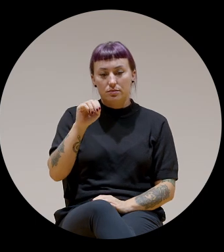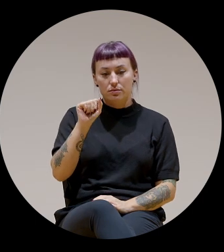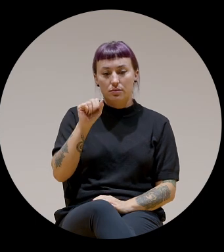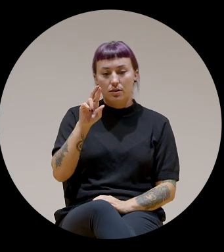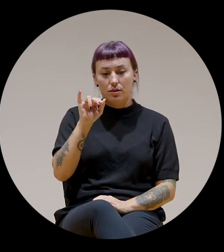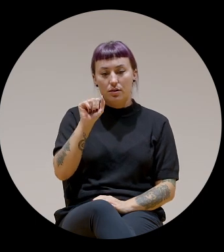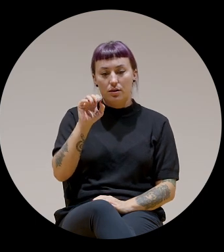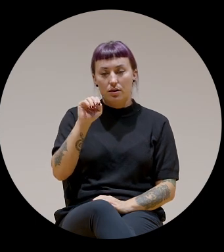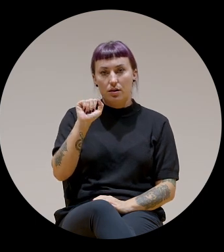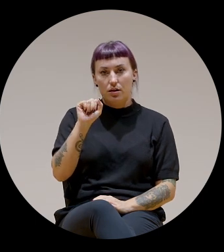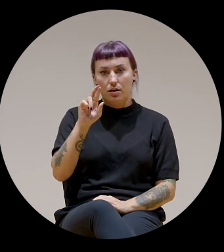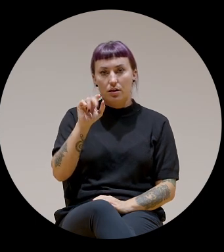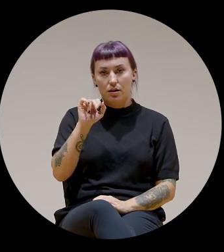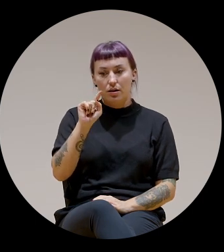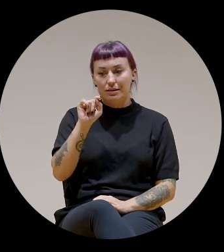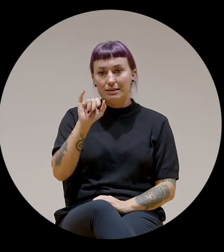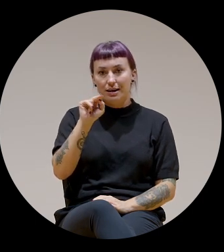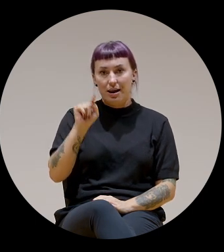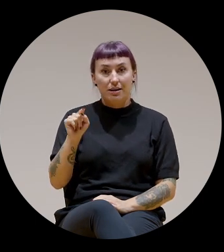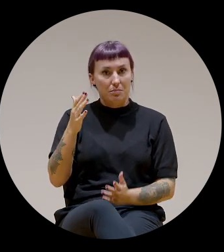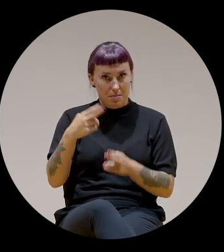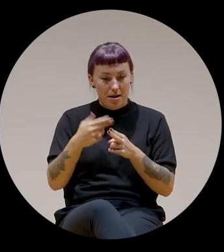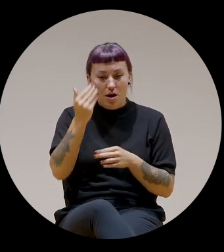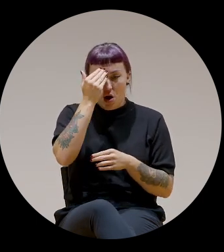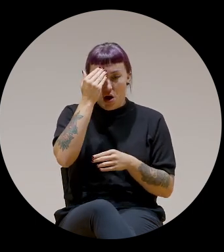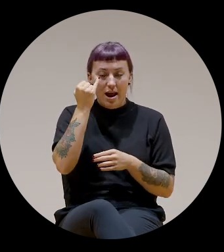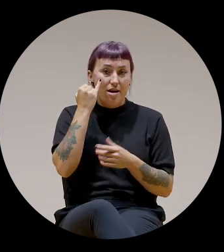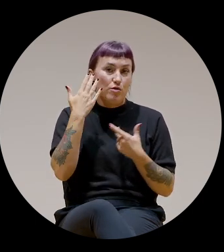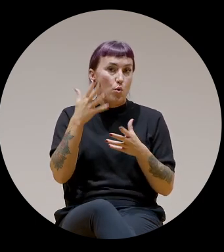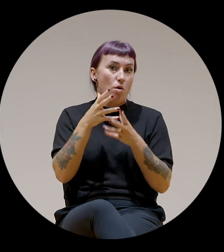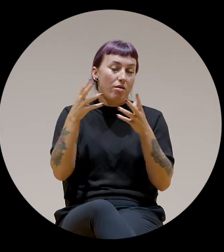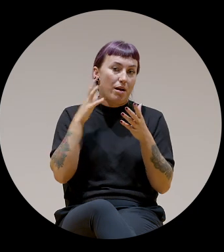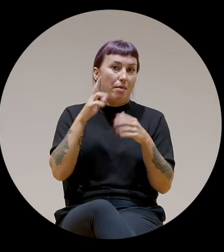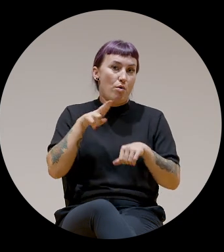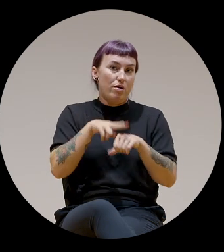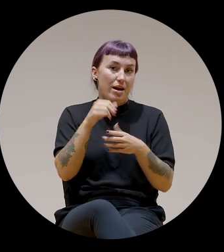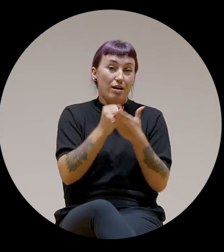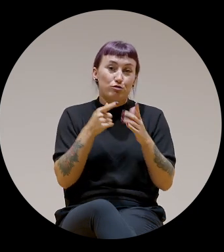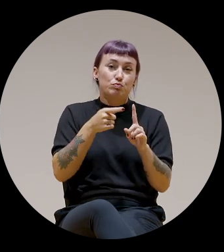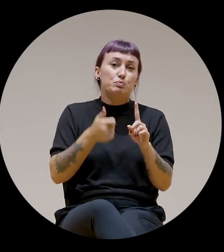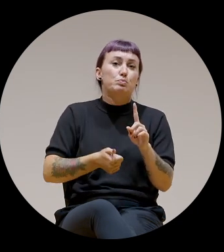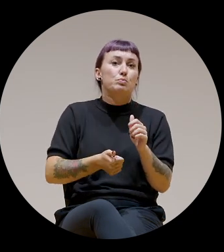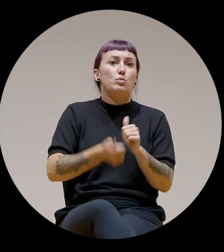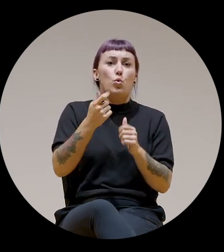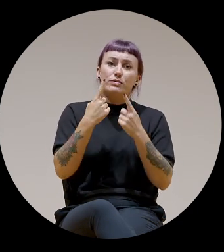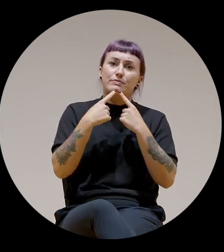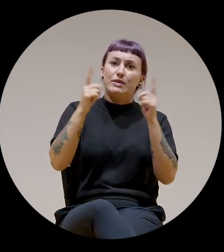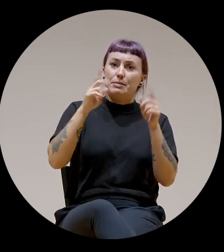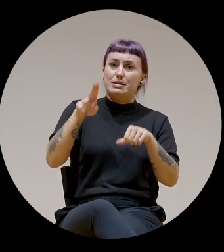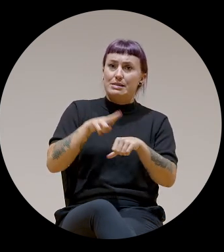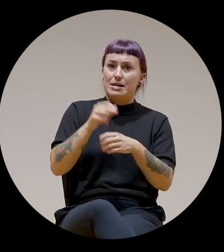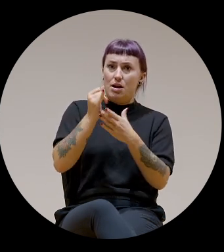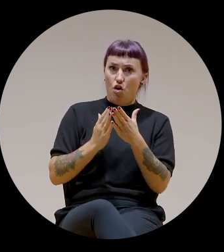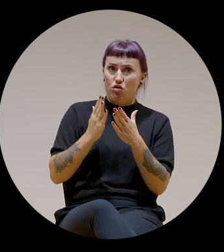Maria Martinez is maybe a name that you know, even if you don't know that much about Native art. She was probably the most famous Native artist